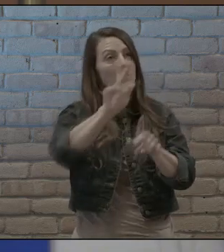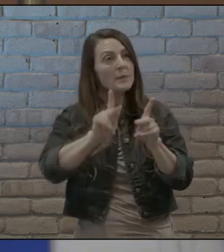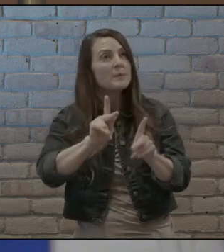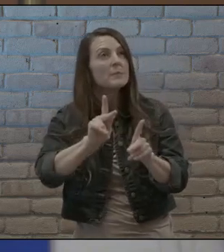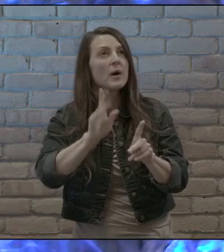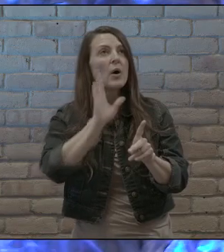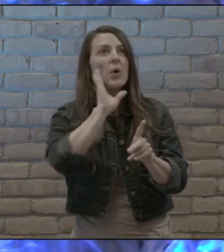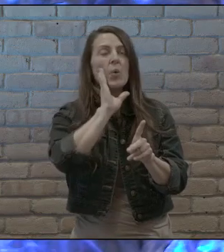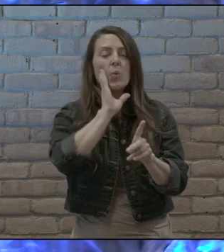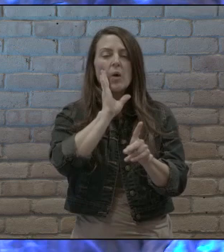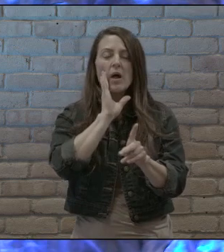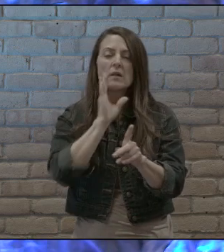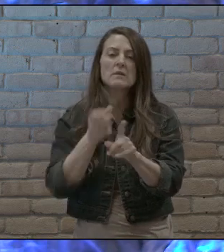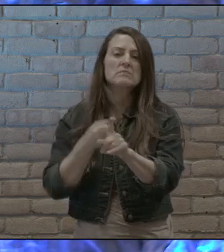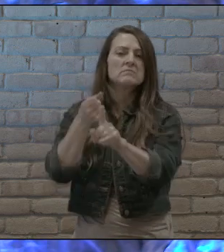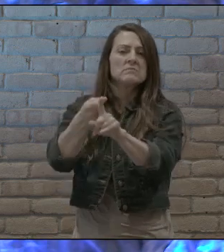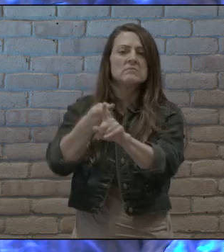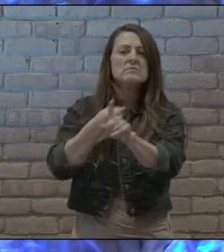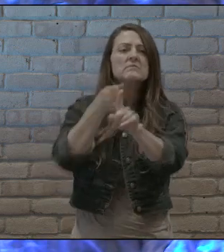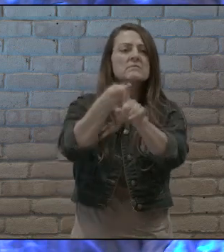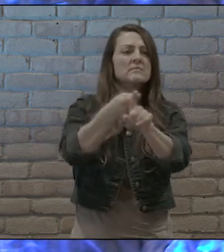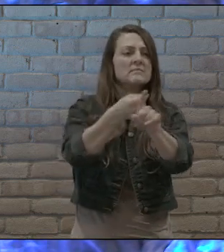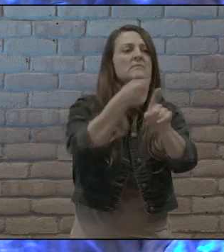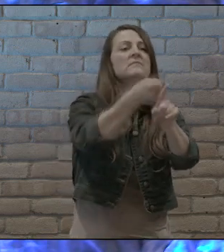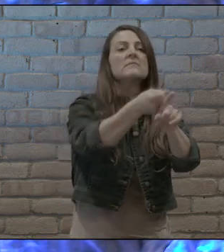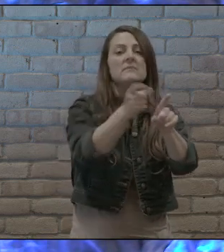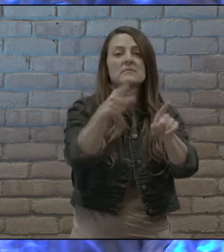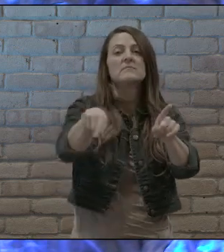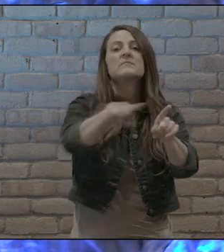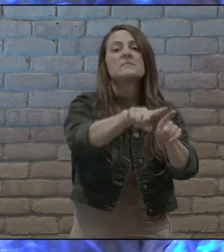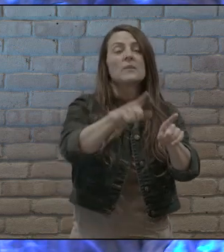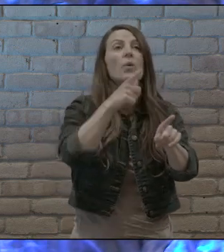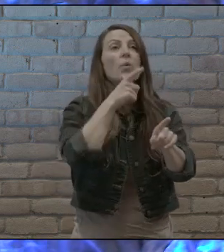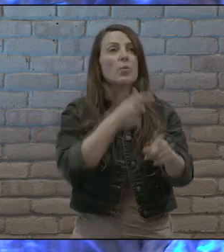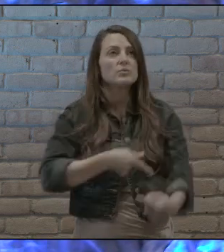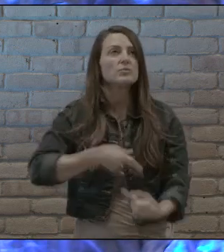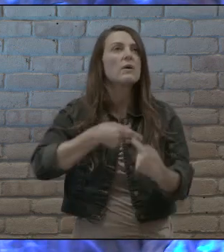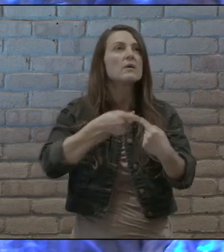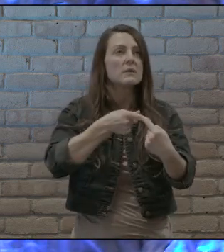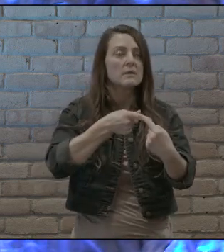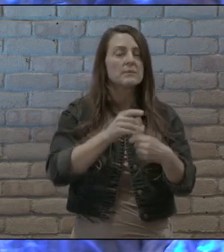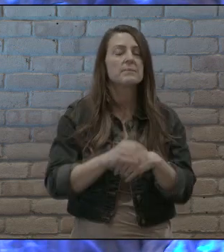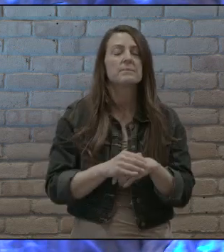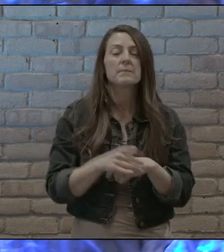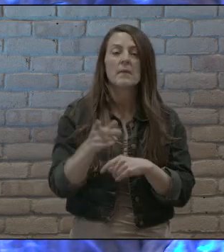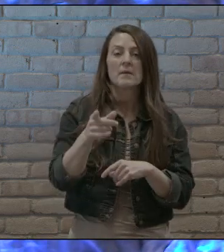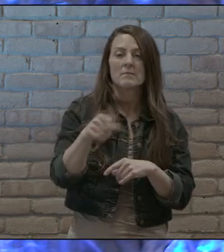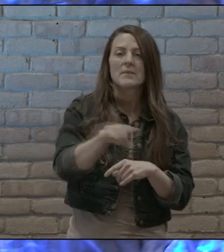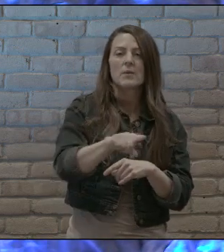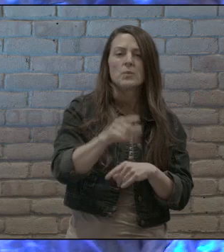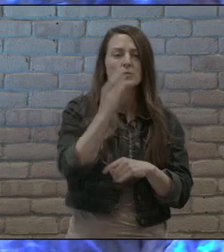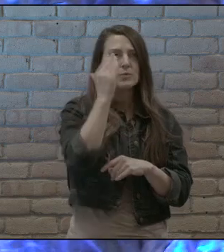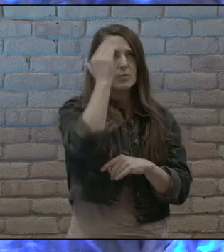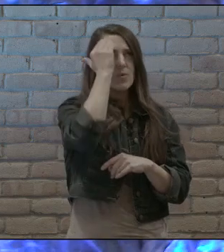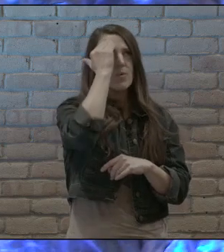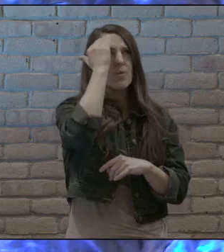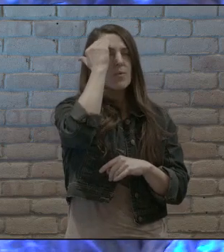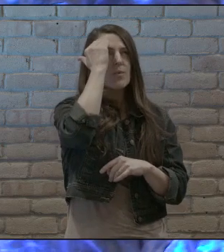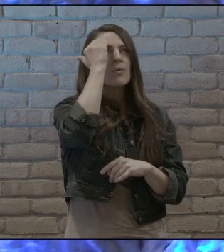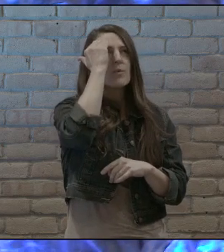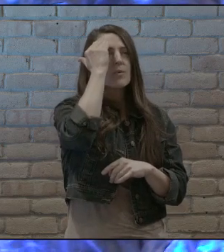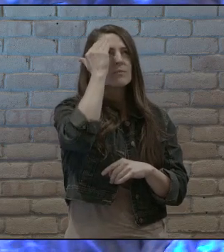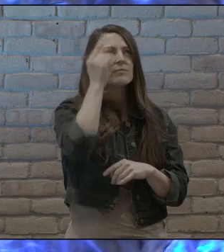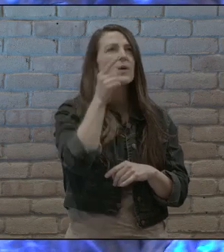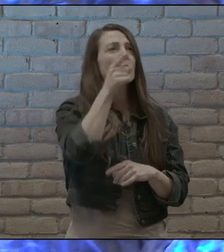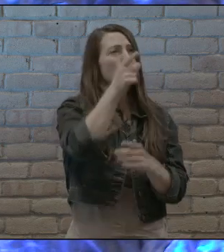would reach into the lives, into the homes of those struggling, that they would be reminded